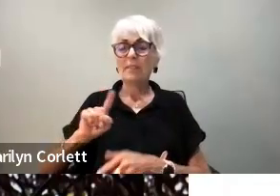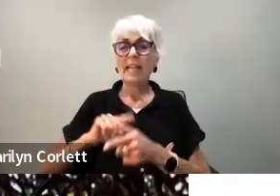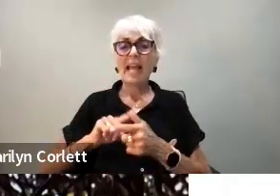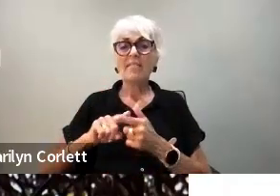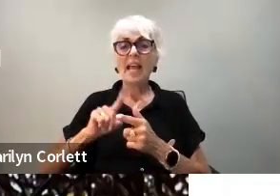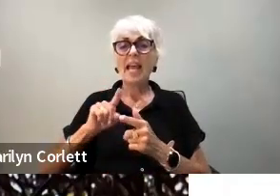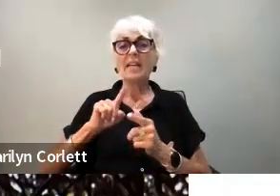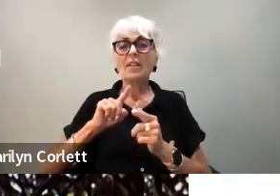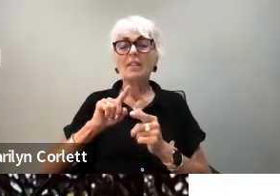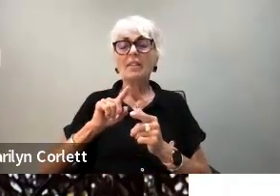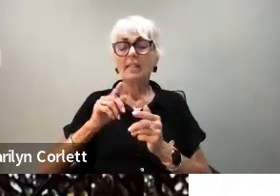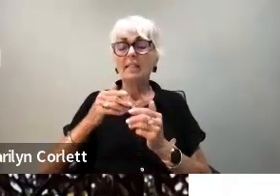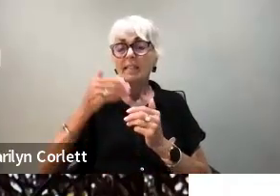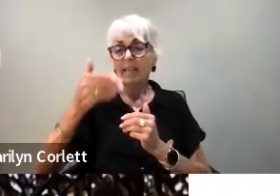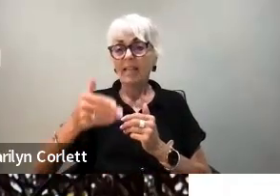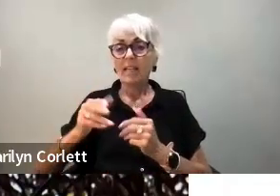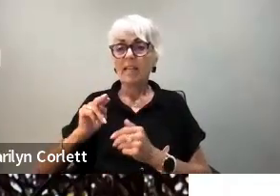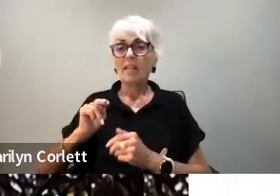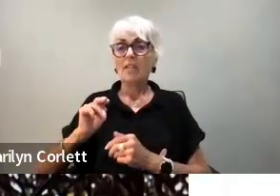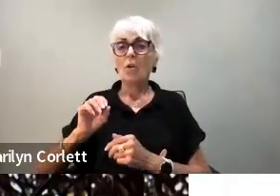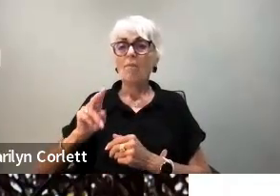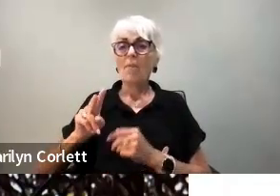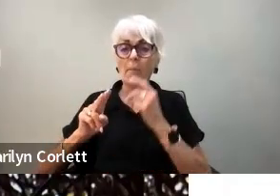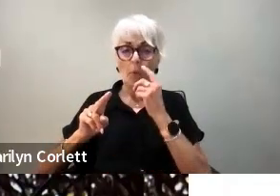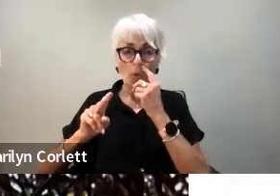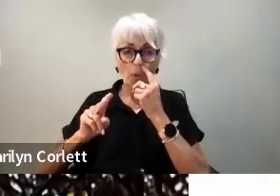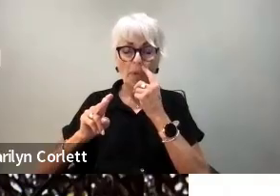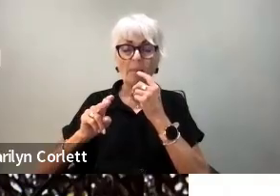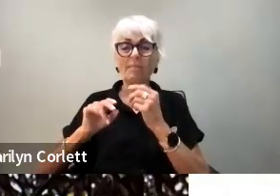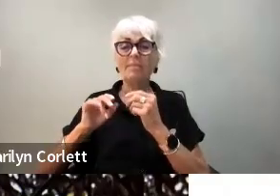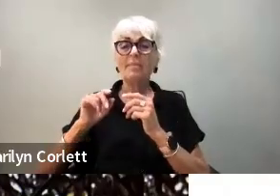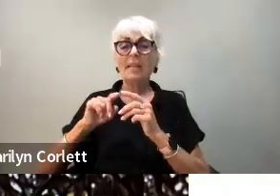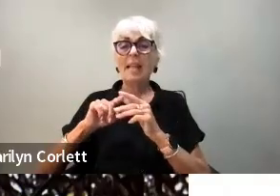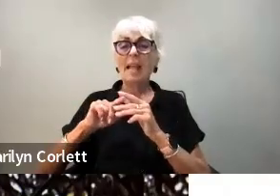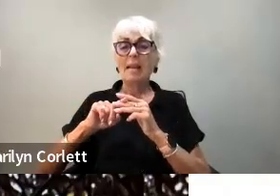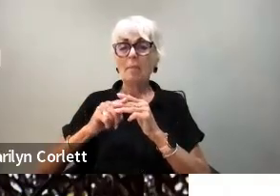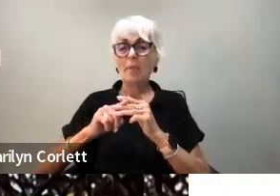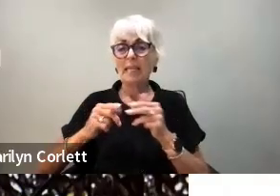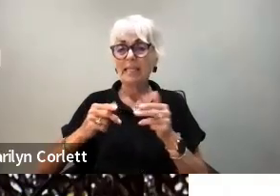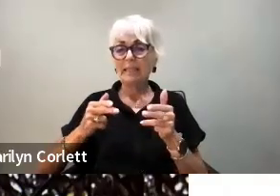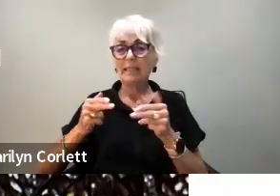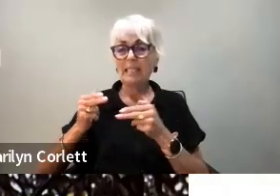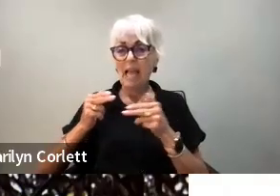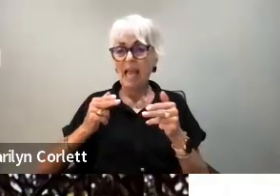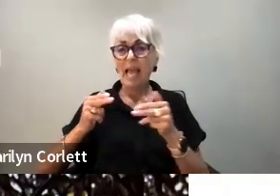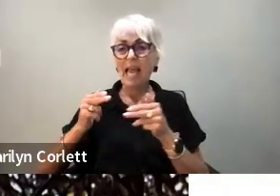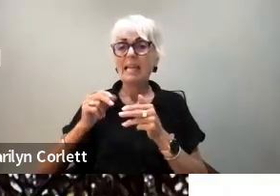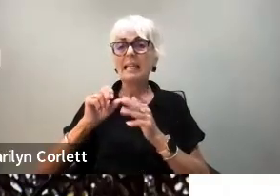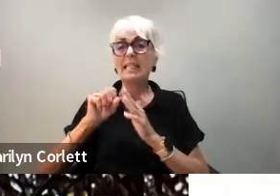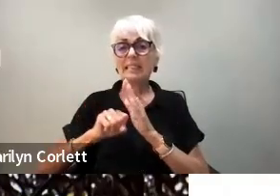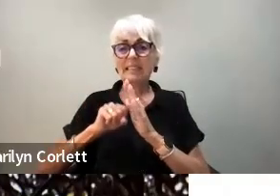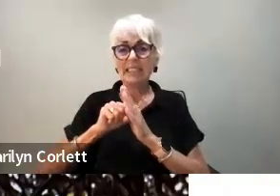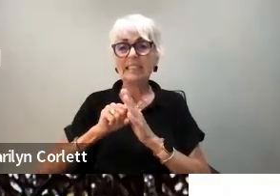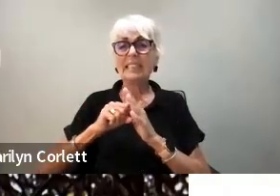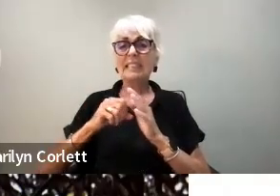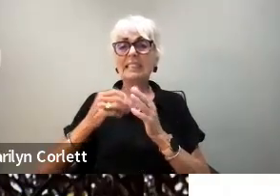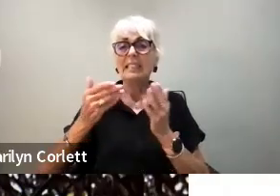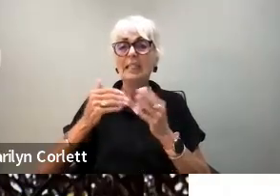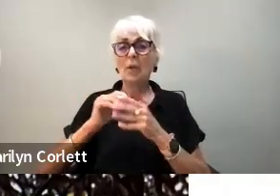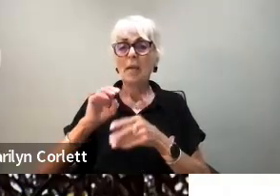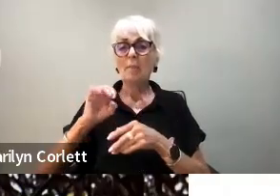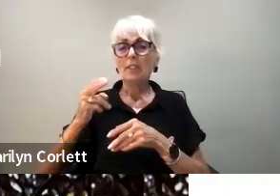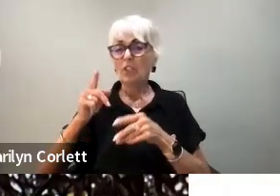there and you go into November, and that it starts up gun season here in Michigan. Definitely check out